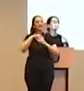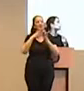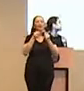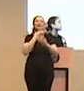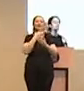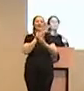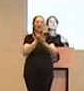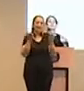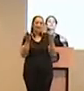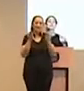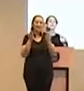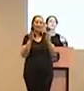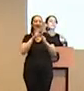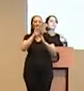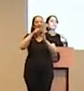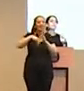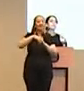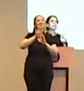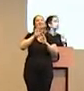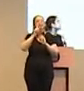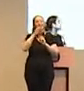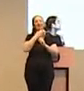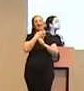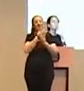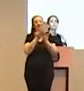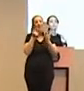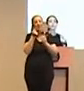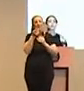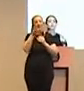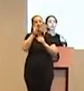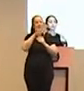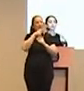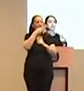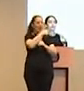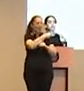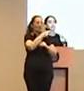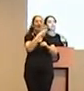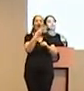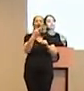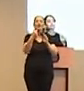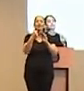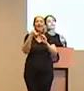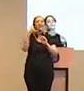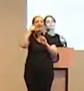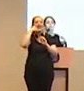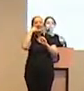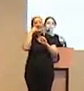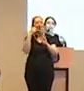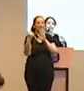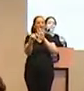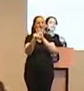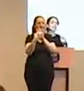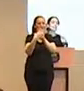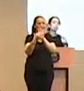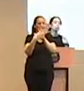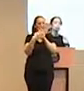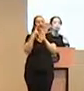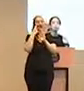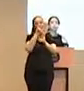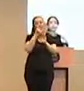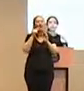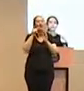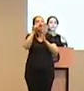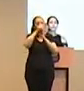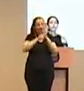we would like to thank everyone for their participation before you leave we will kindly ask you to fill in the evaluation form you will see the